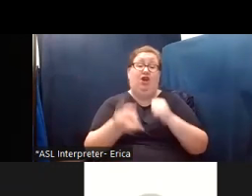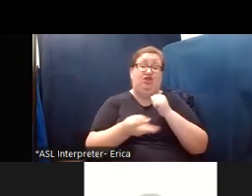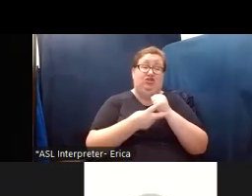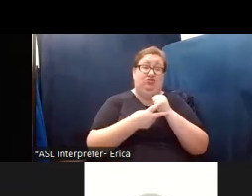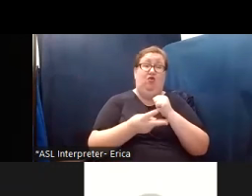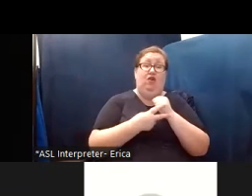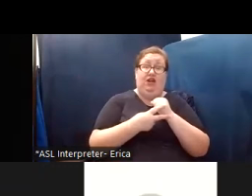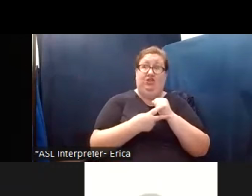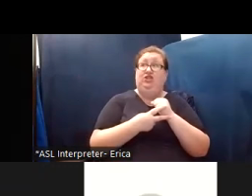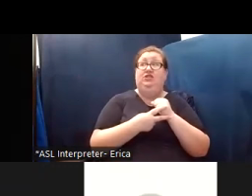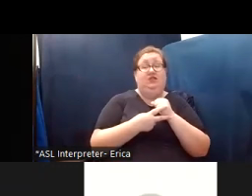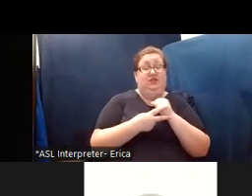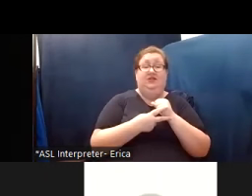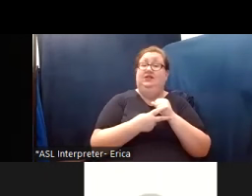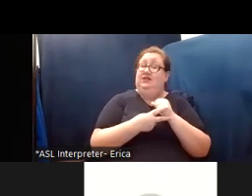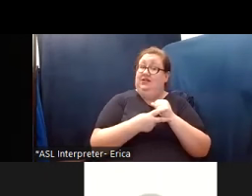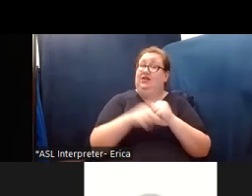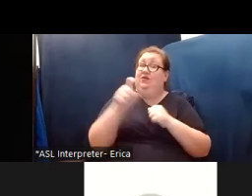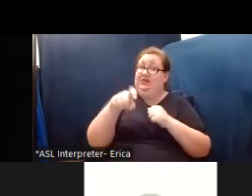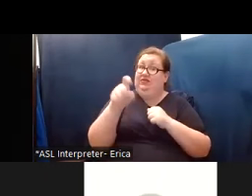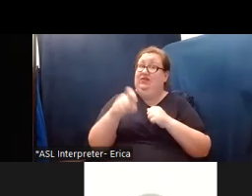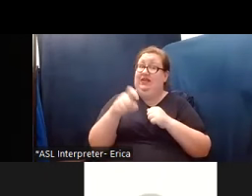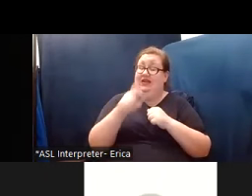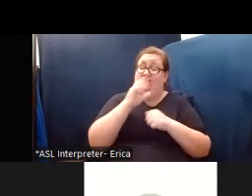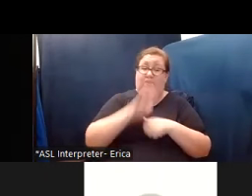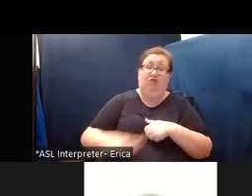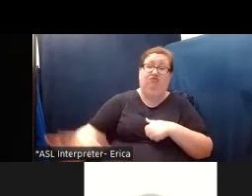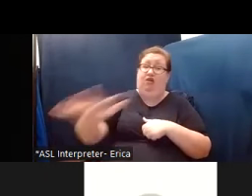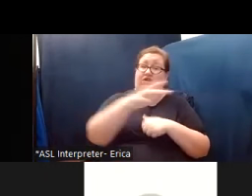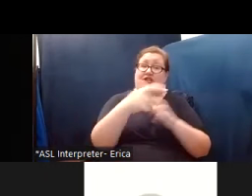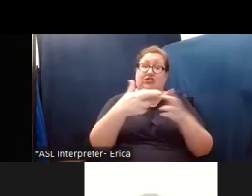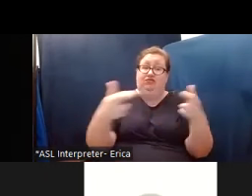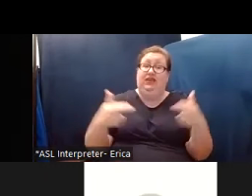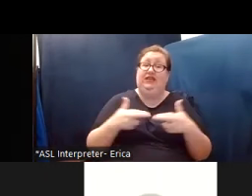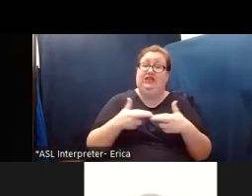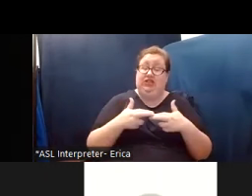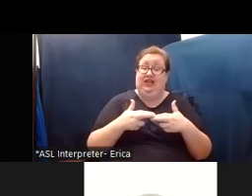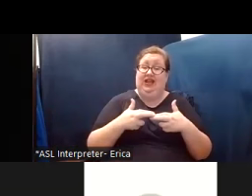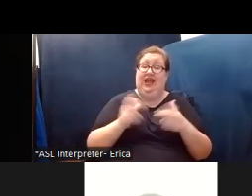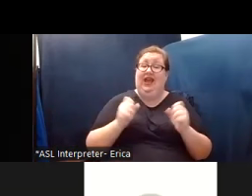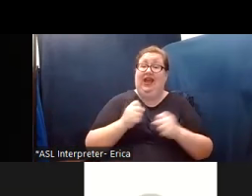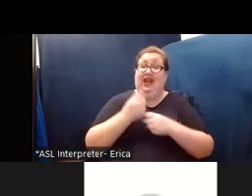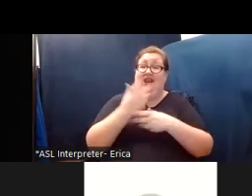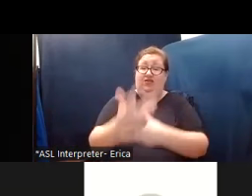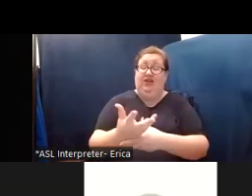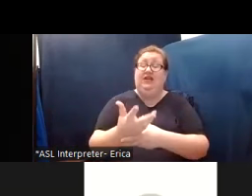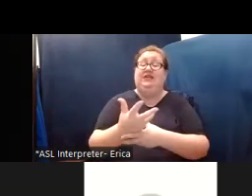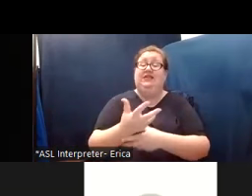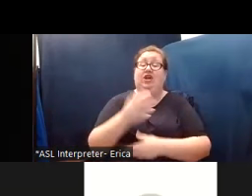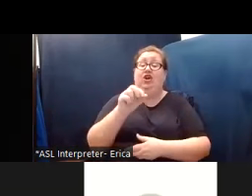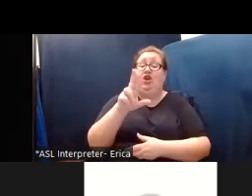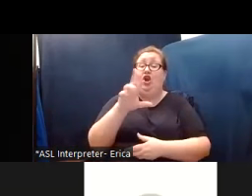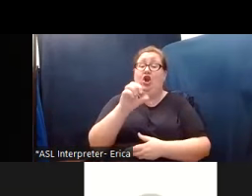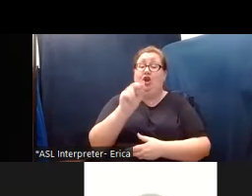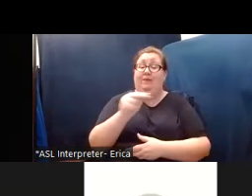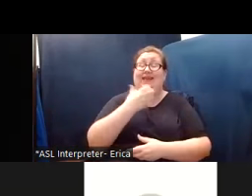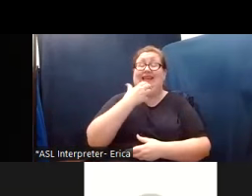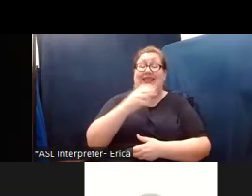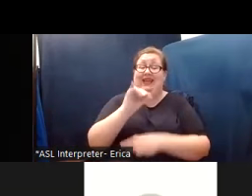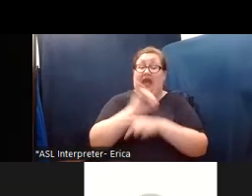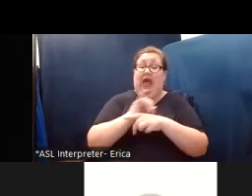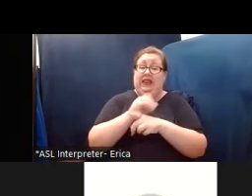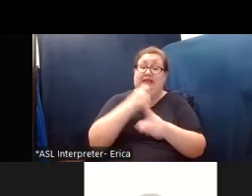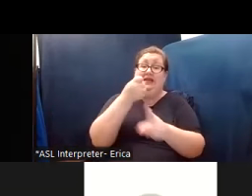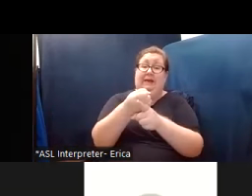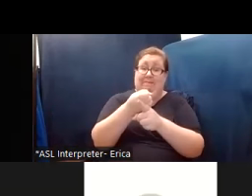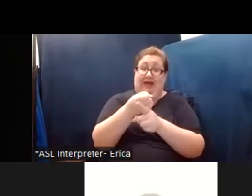found a good, real need for across the region. It also contributes to urban heat island impact. So another good